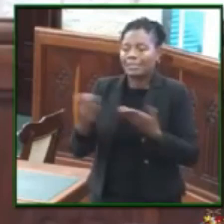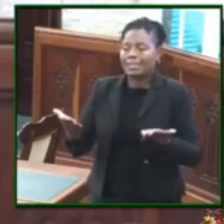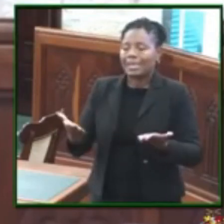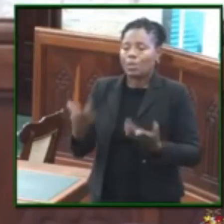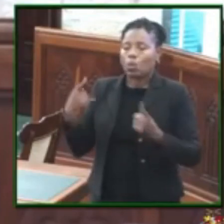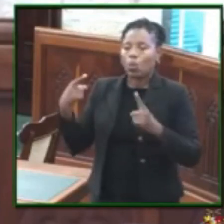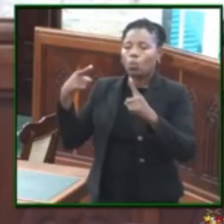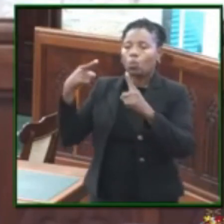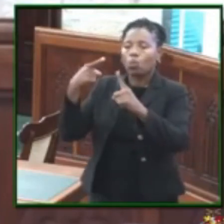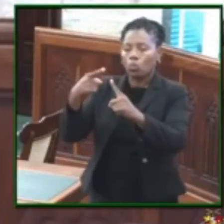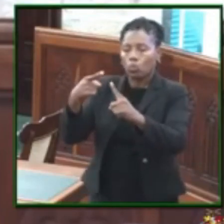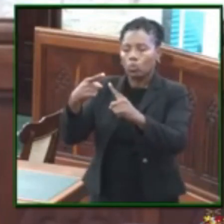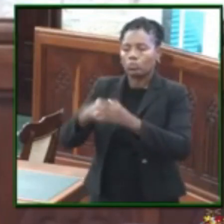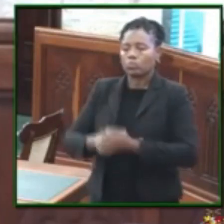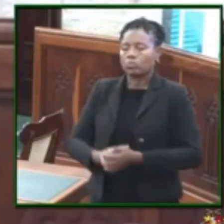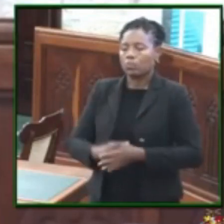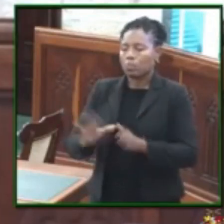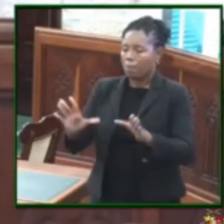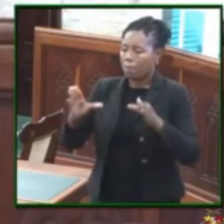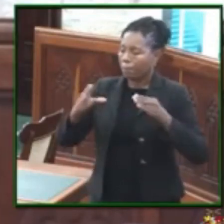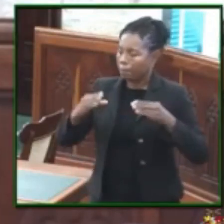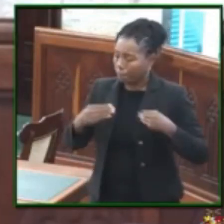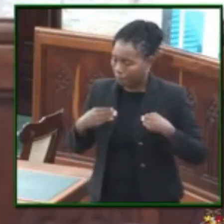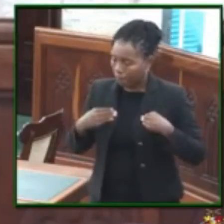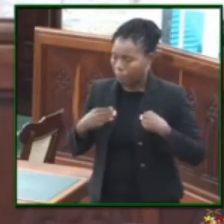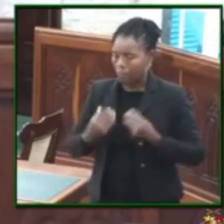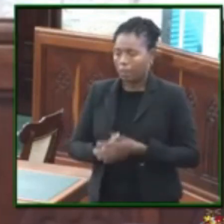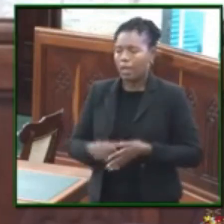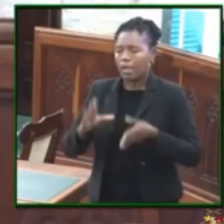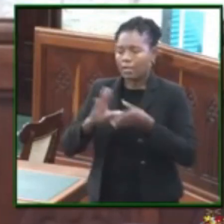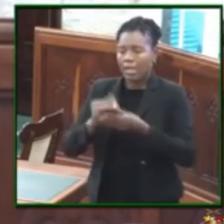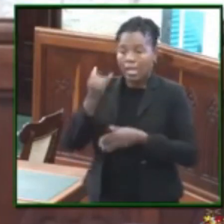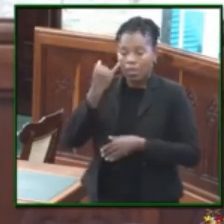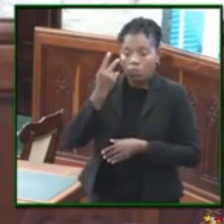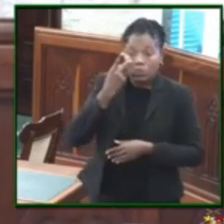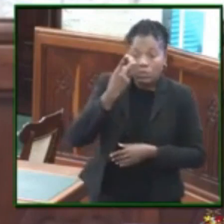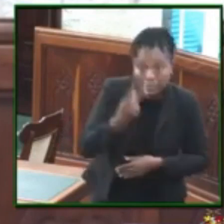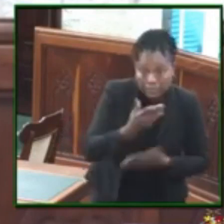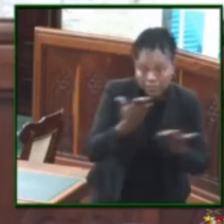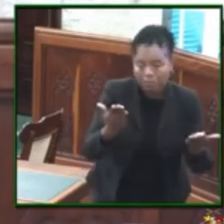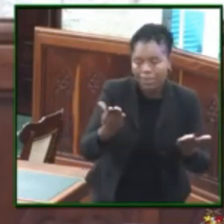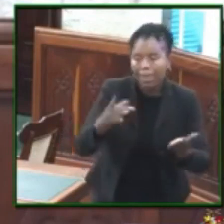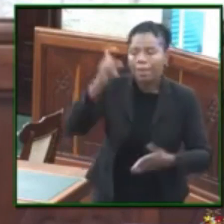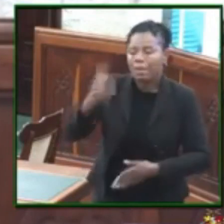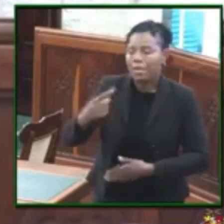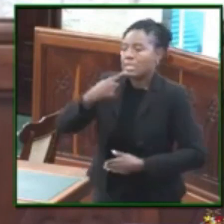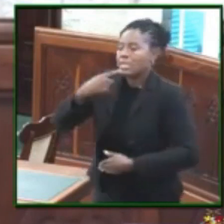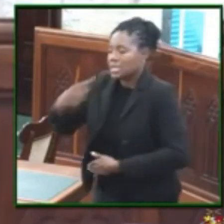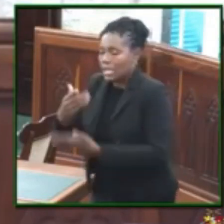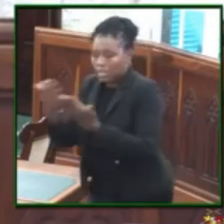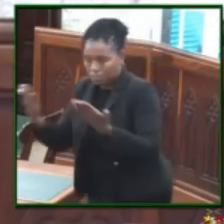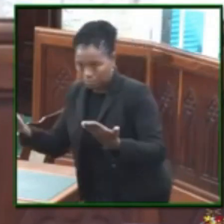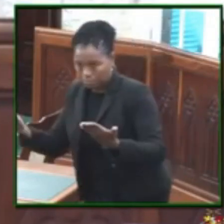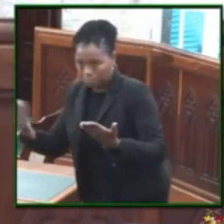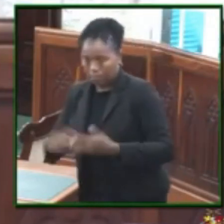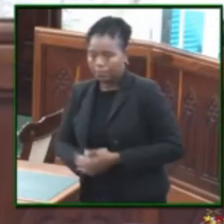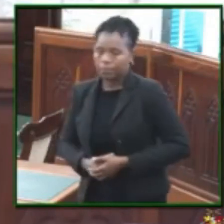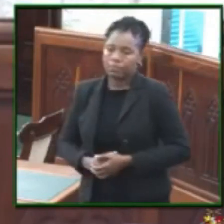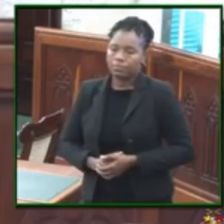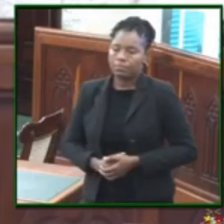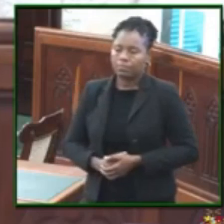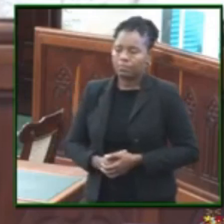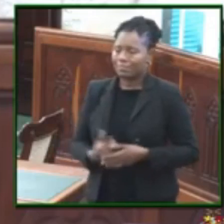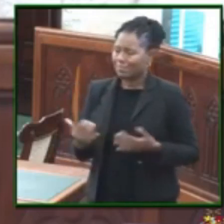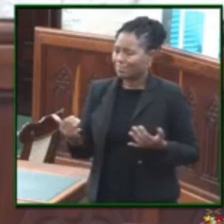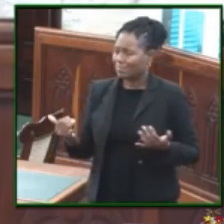mantra. Our mantra has been, if you see something, you must say something.